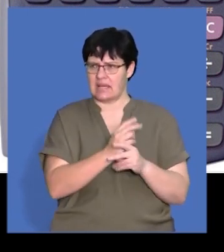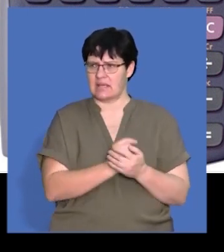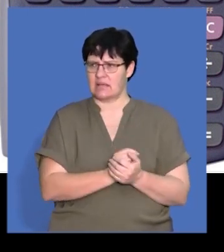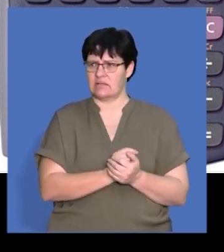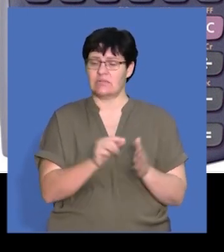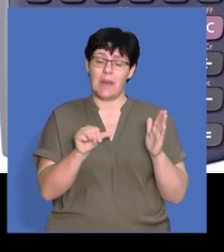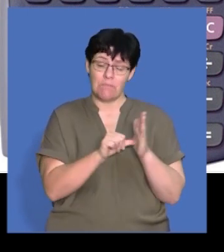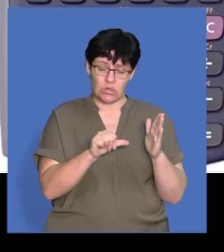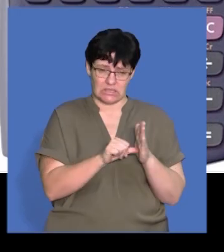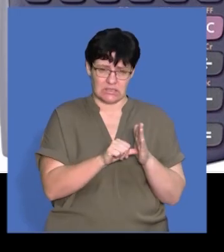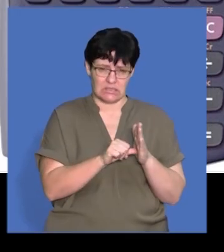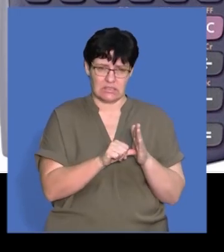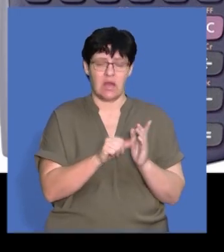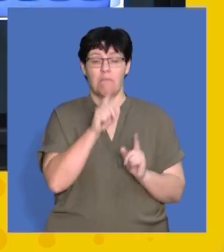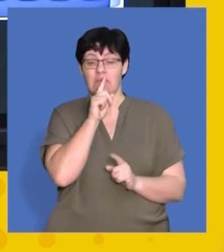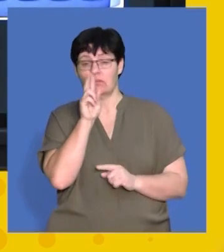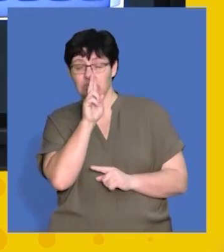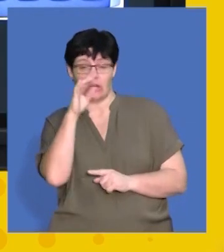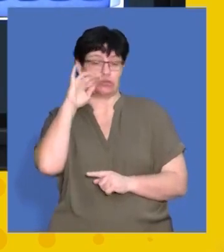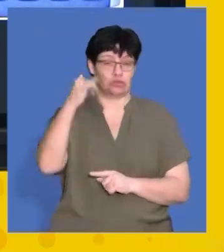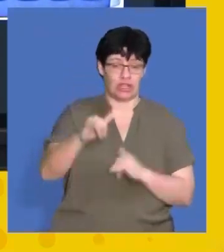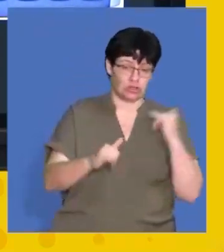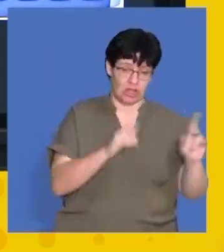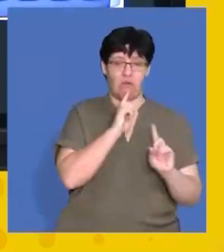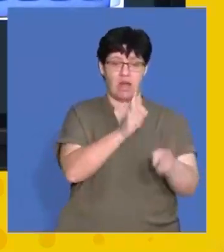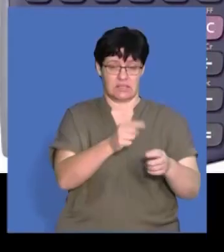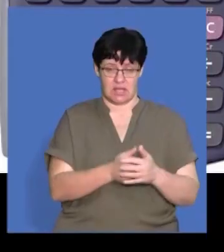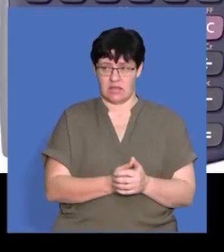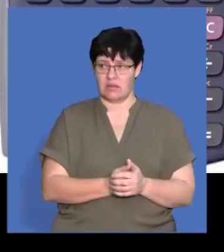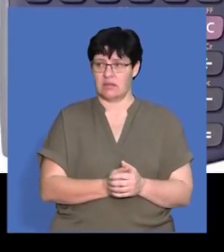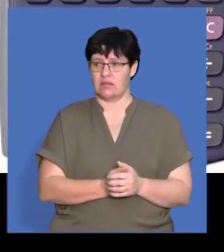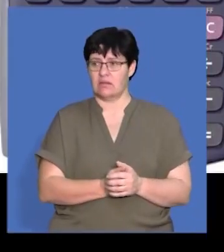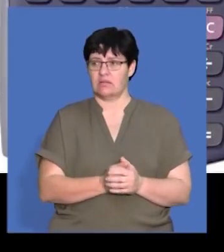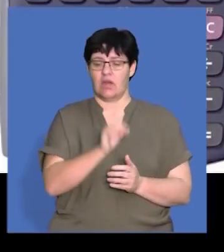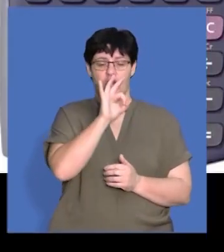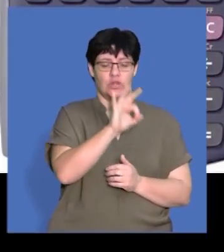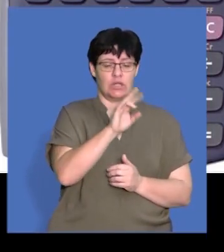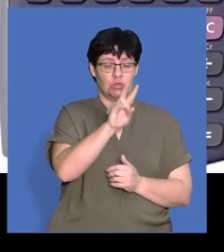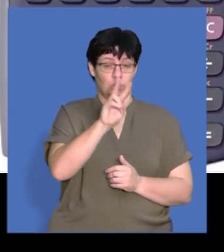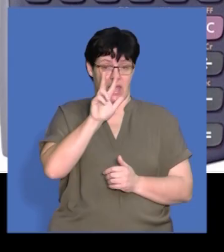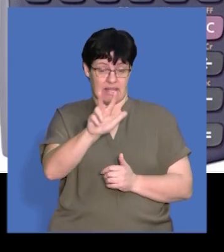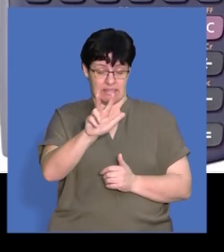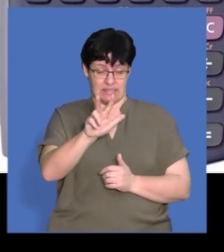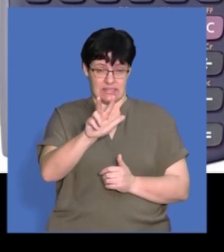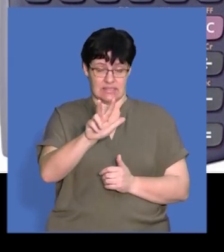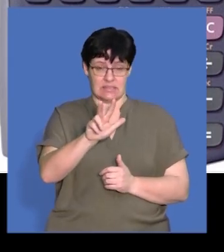is what's important about actually checking your answers. So I've got